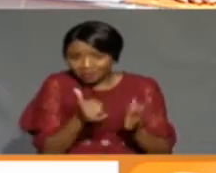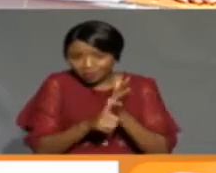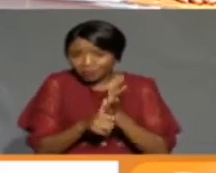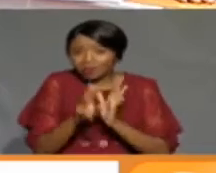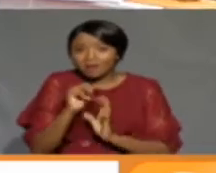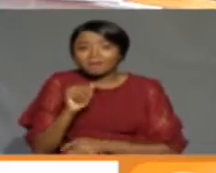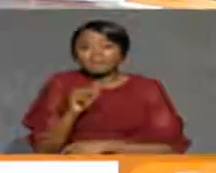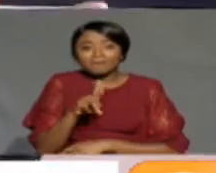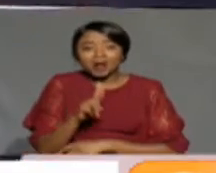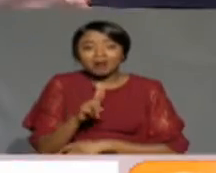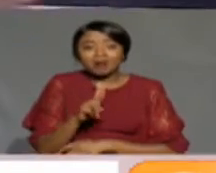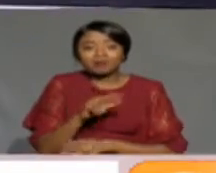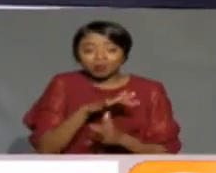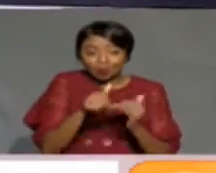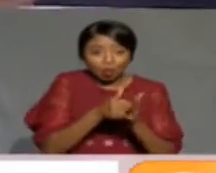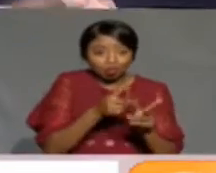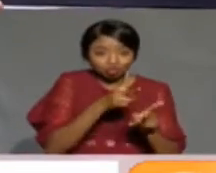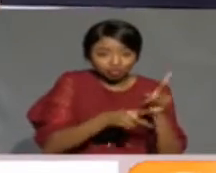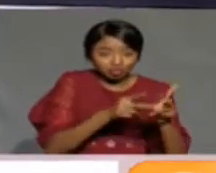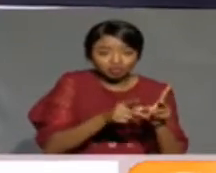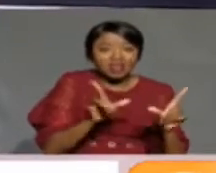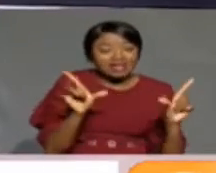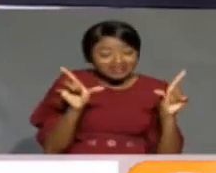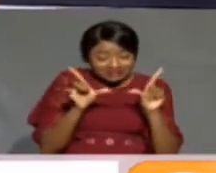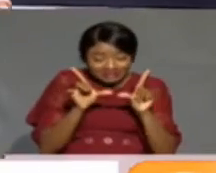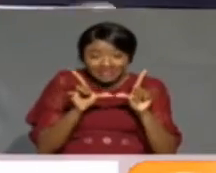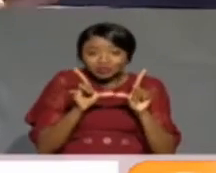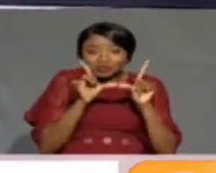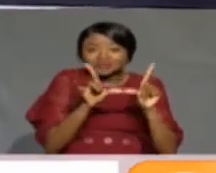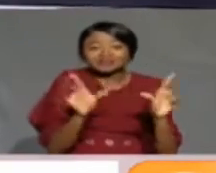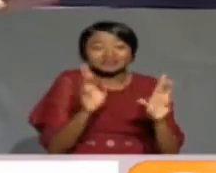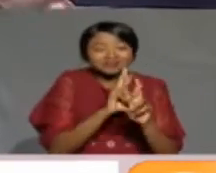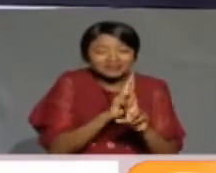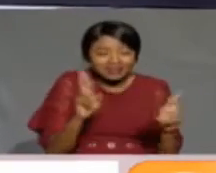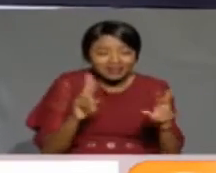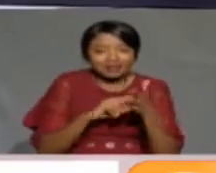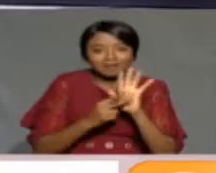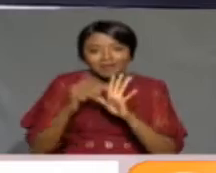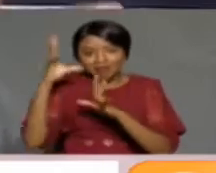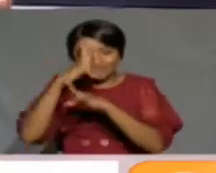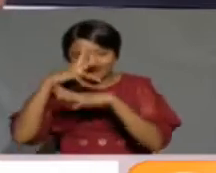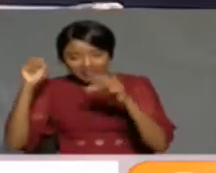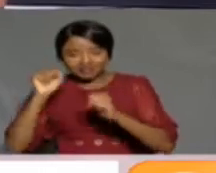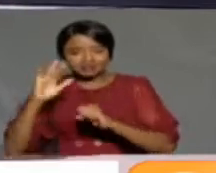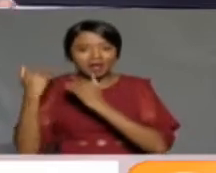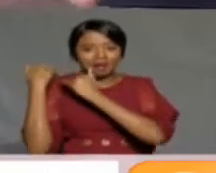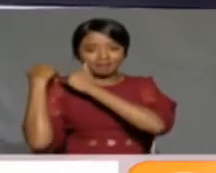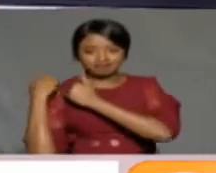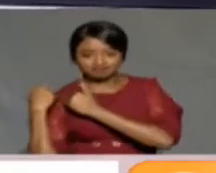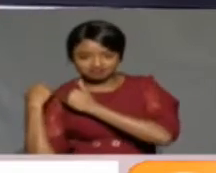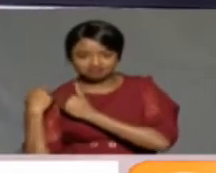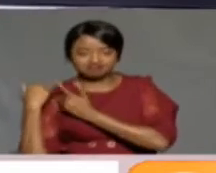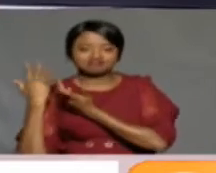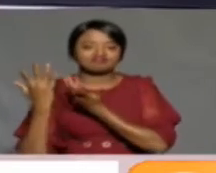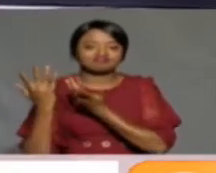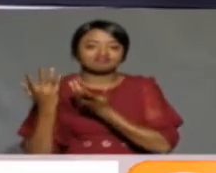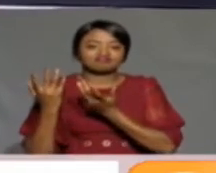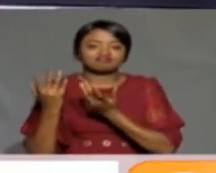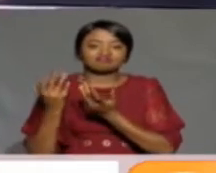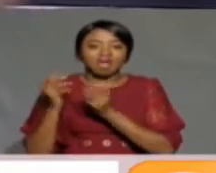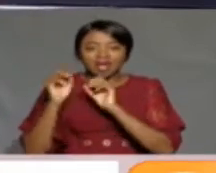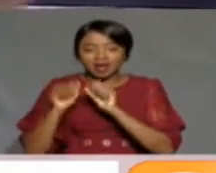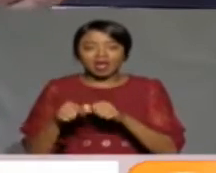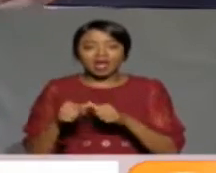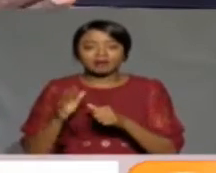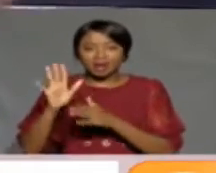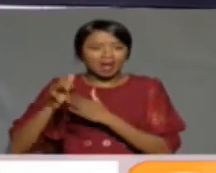the 22 blocks, the title deeds are ready. Okay. It would be the president's obligation. It is going to be